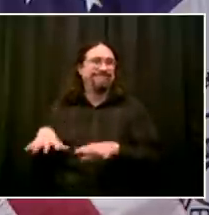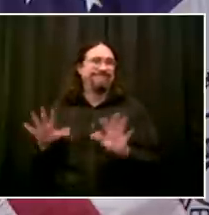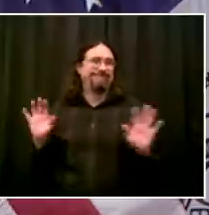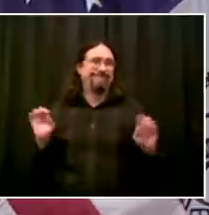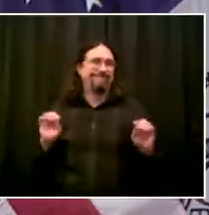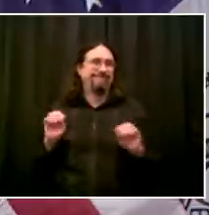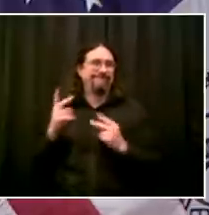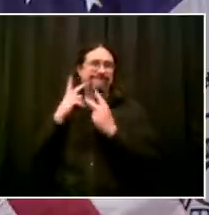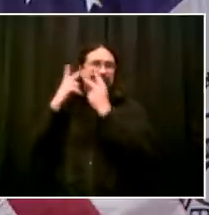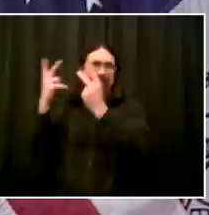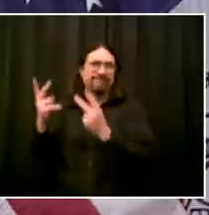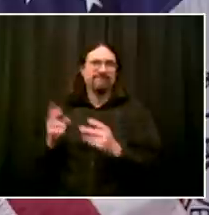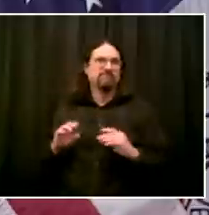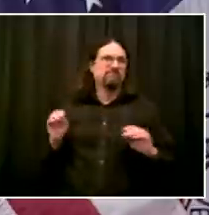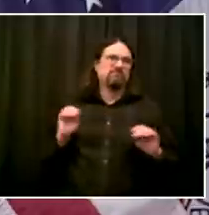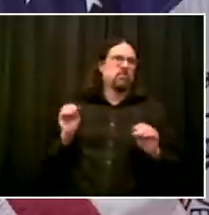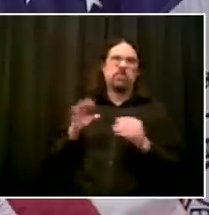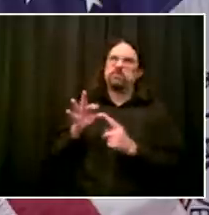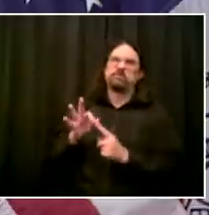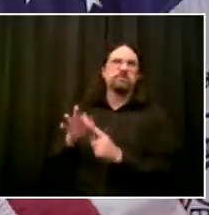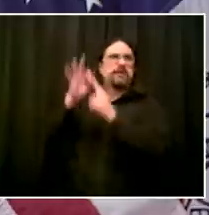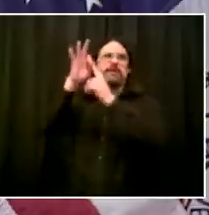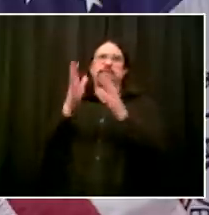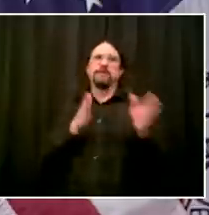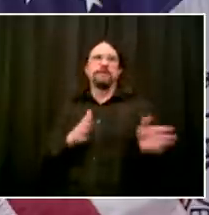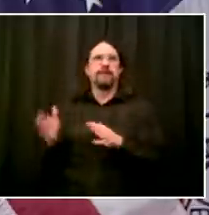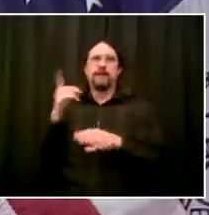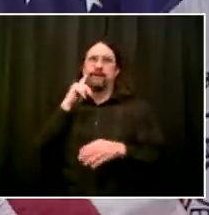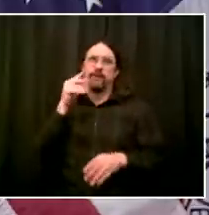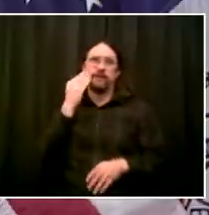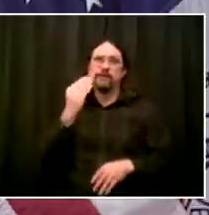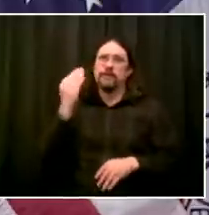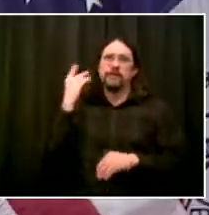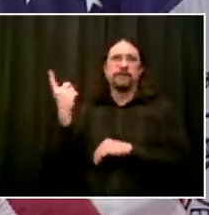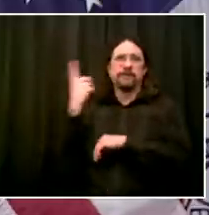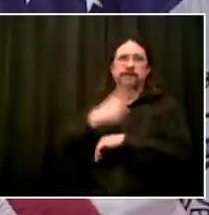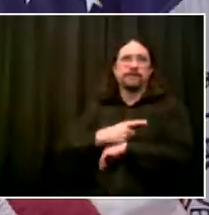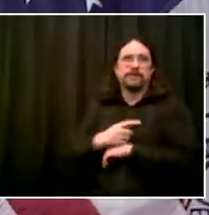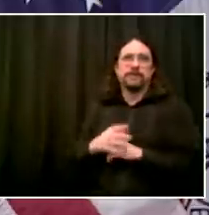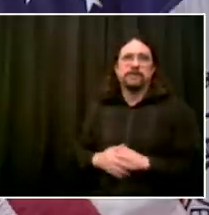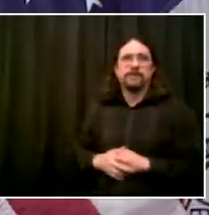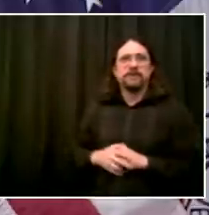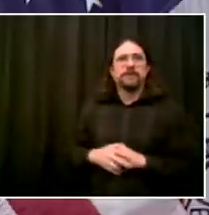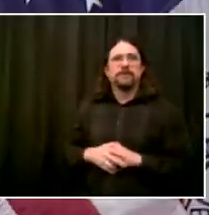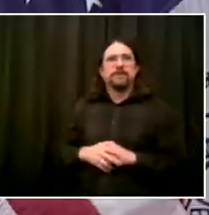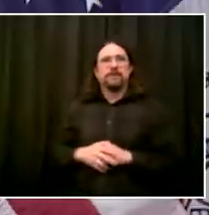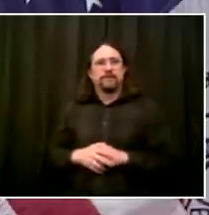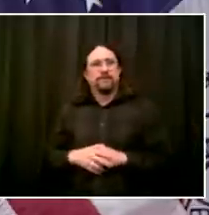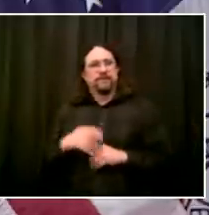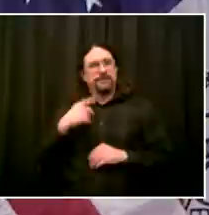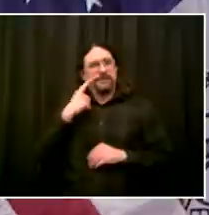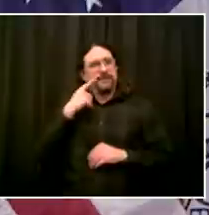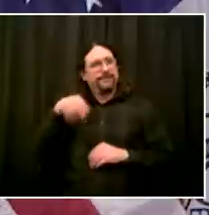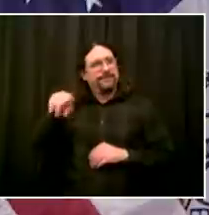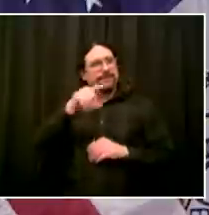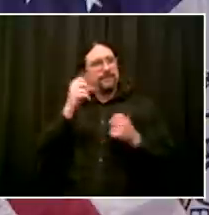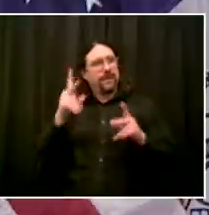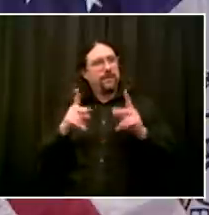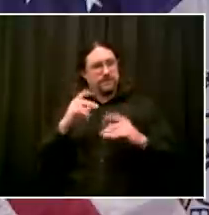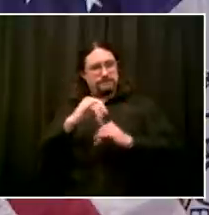stay local in their neighborhood and appreciate a lot of things in the city that maybe they didn't recognize before. So we're going to